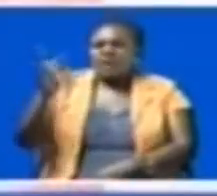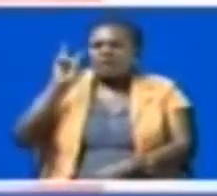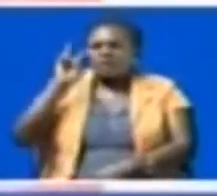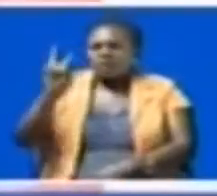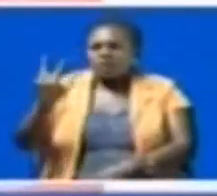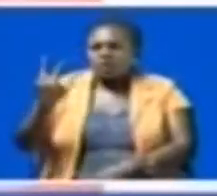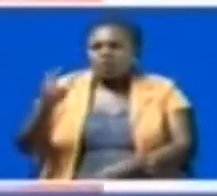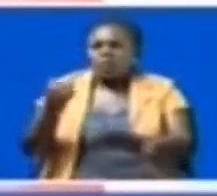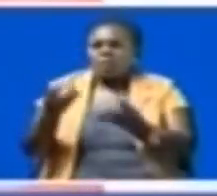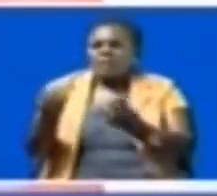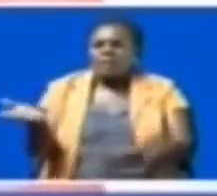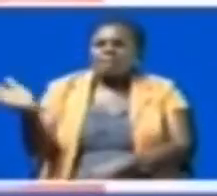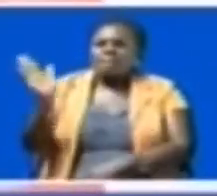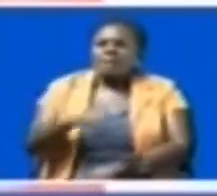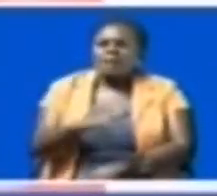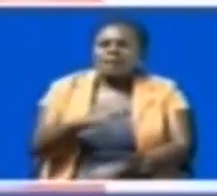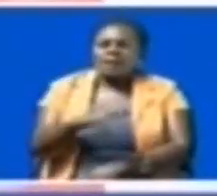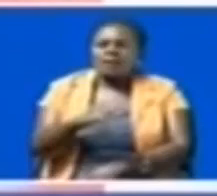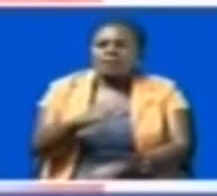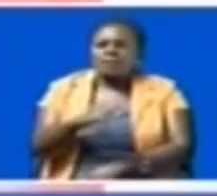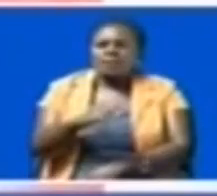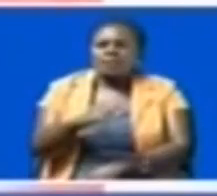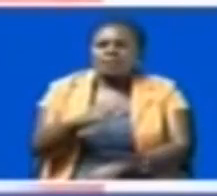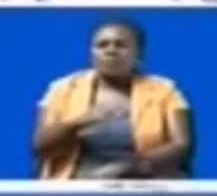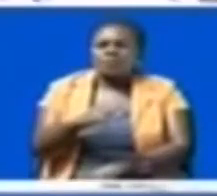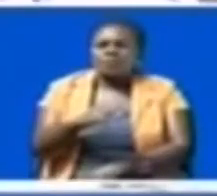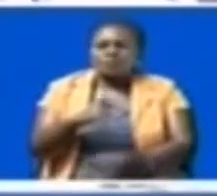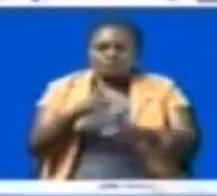to the many Kenyans who need this type of surgery. Dr. Mercy Korir.